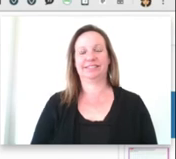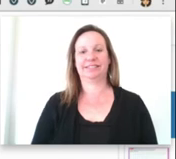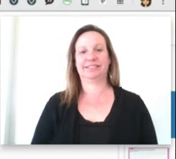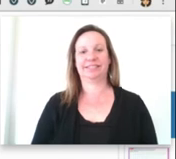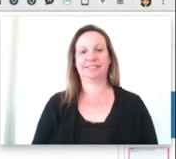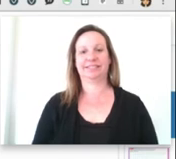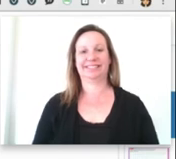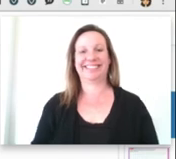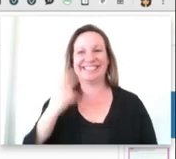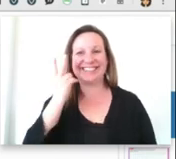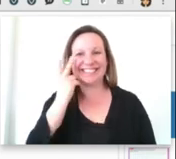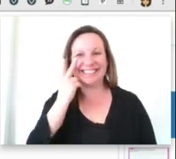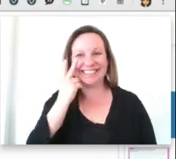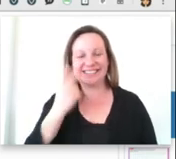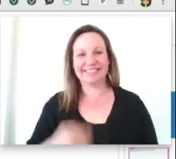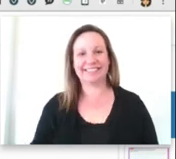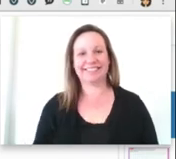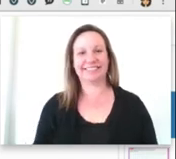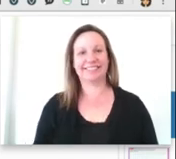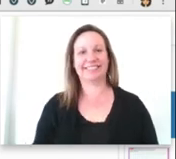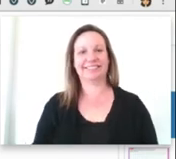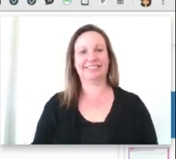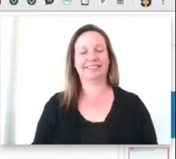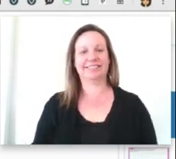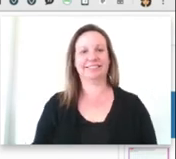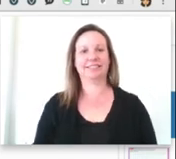Let's find out.